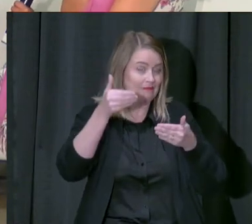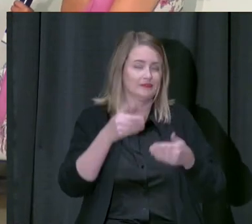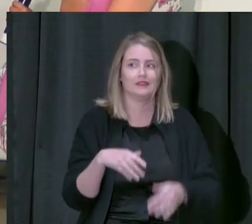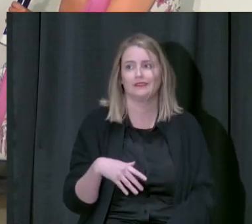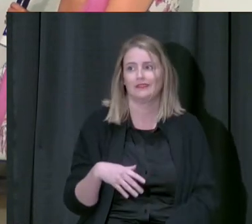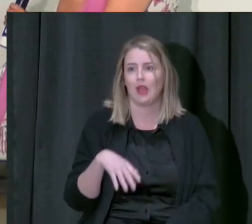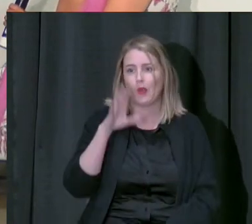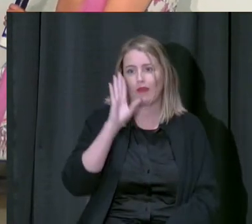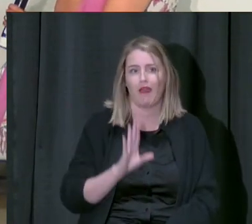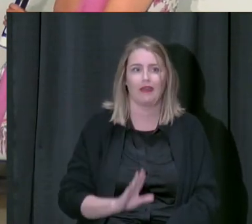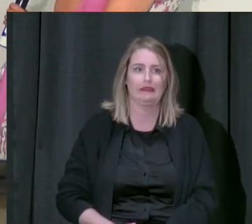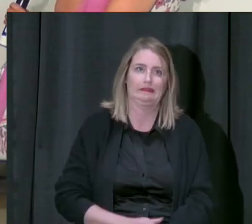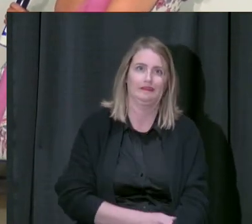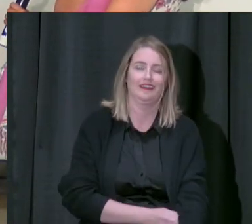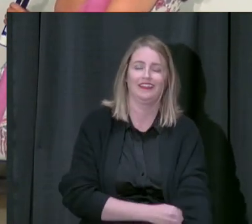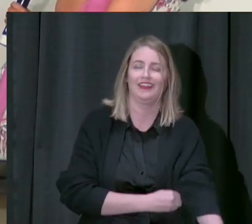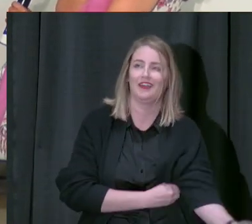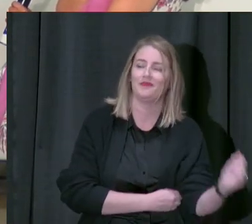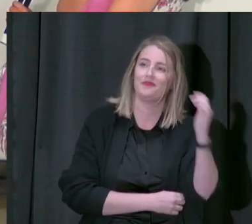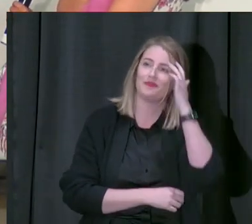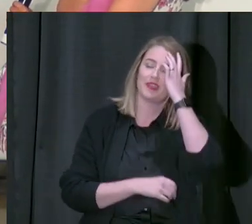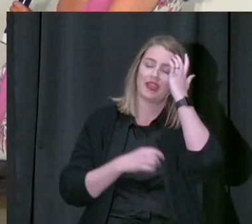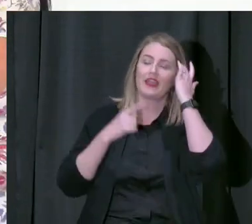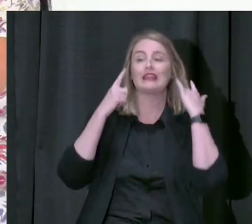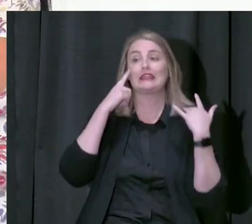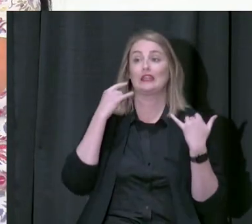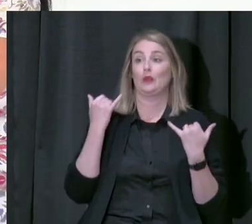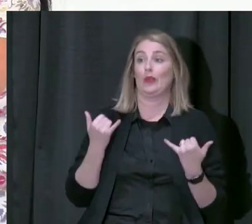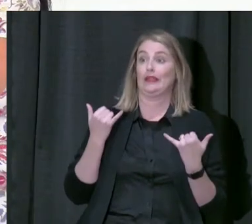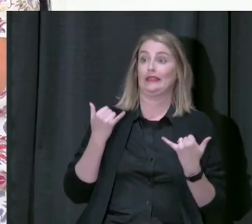God. I think right now...